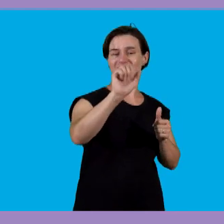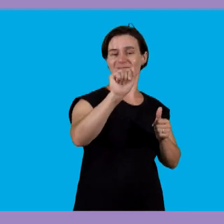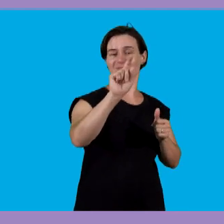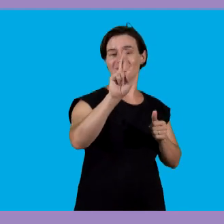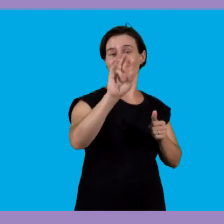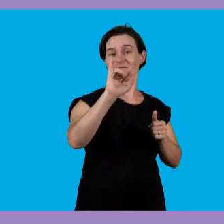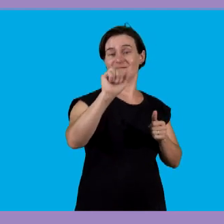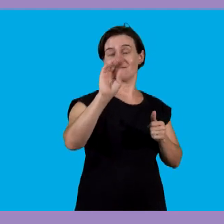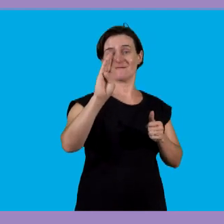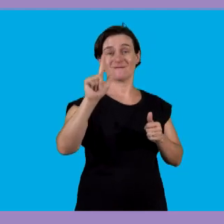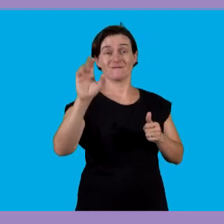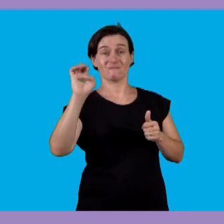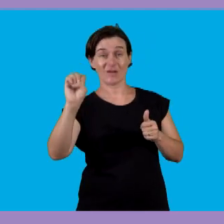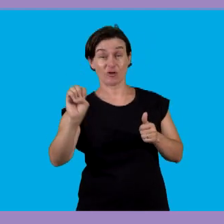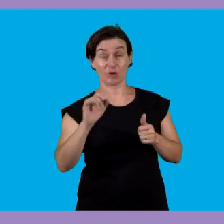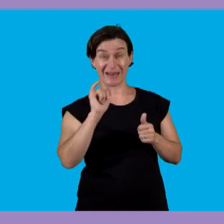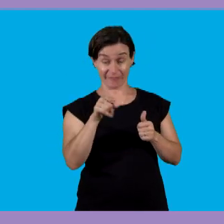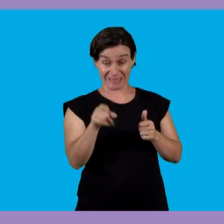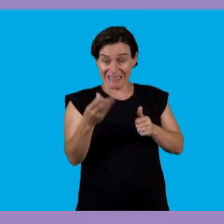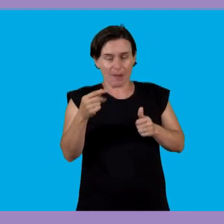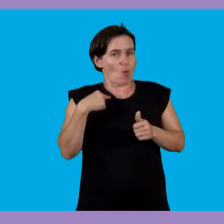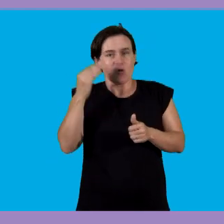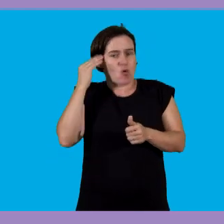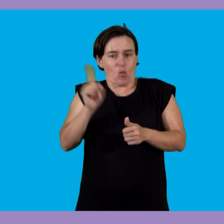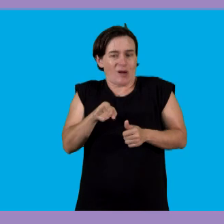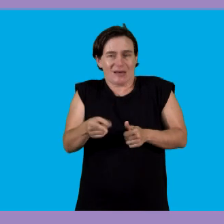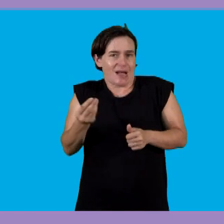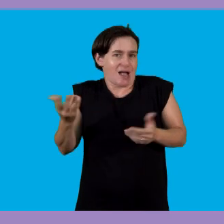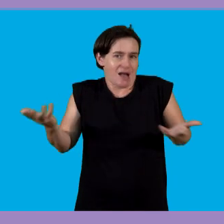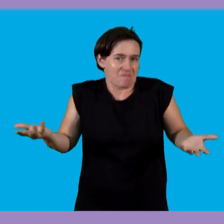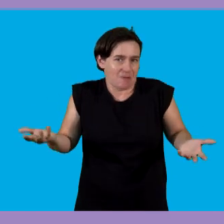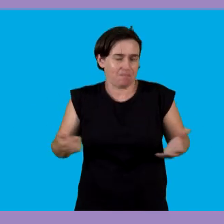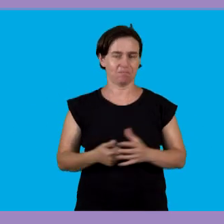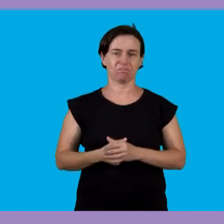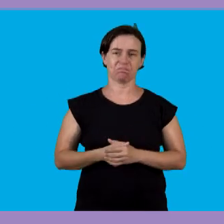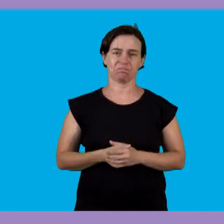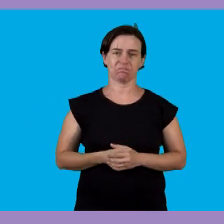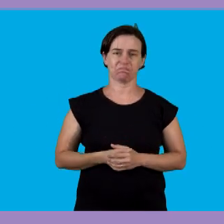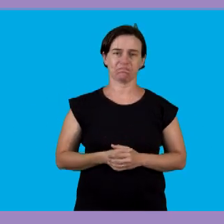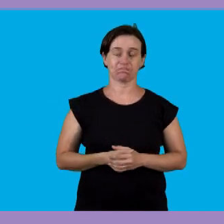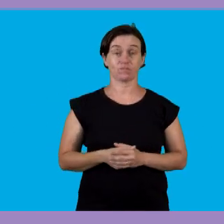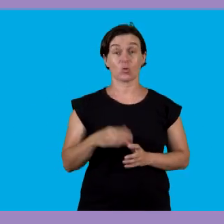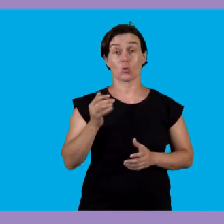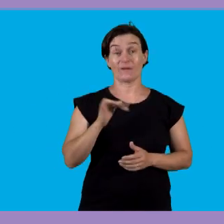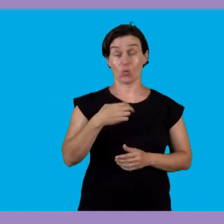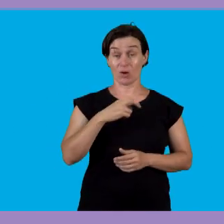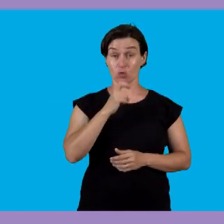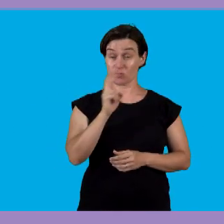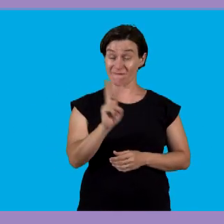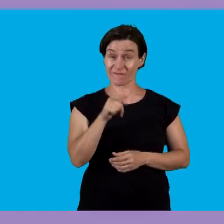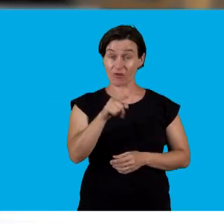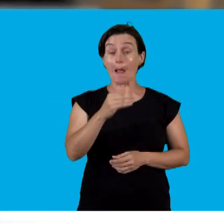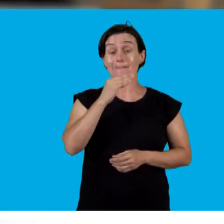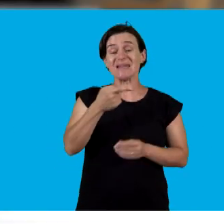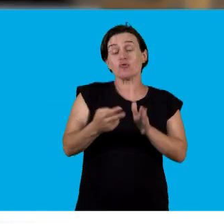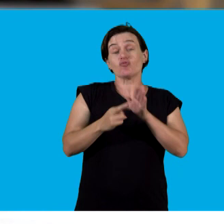to represent a certain number of which we do not know the value of yet. So when we use